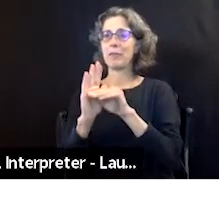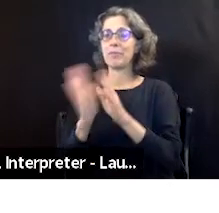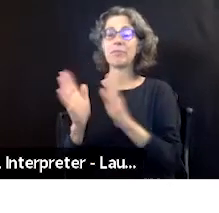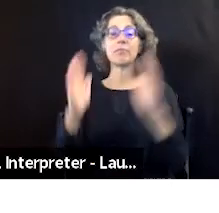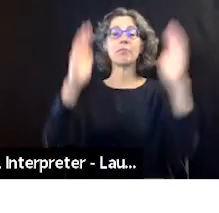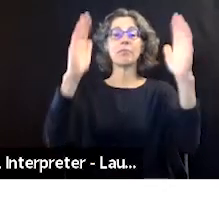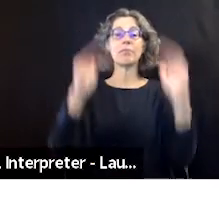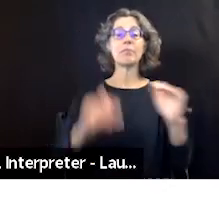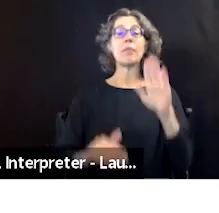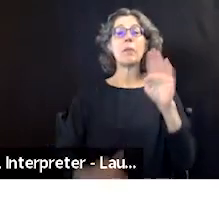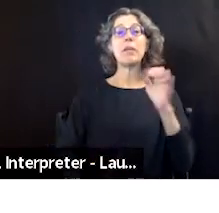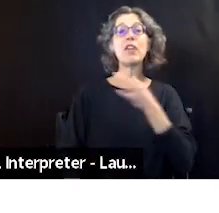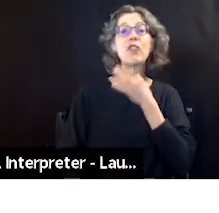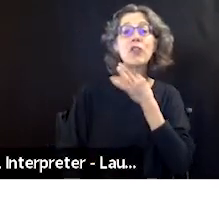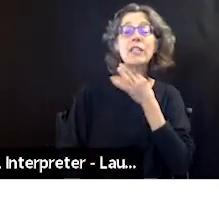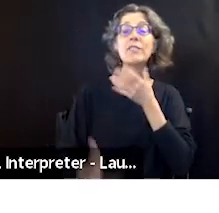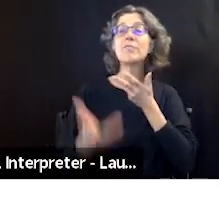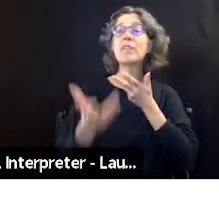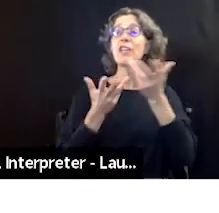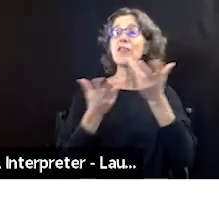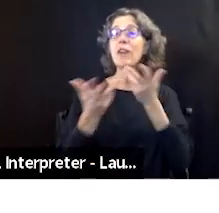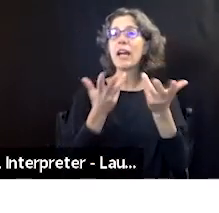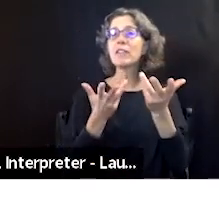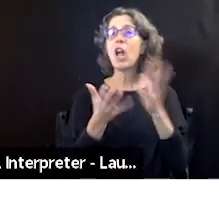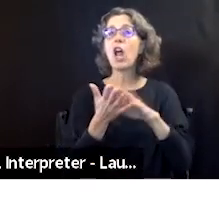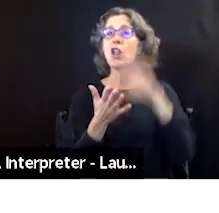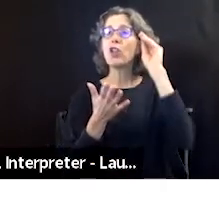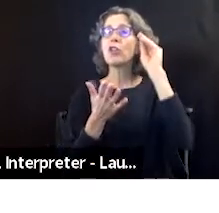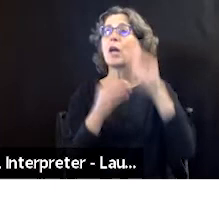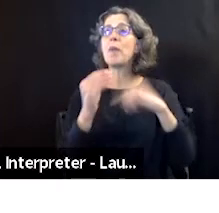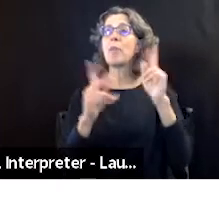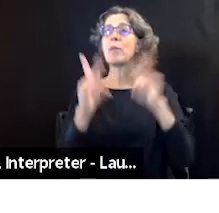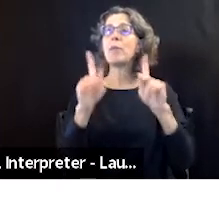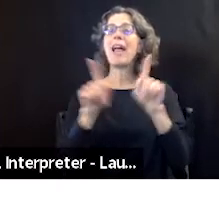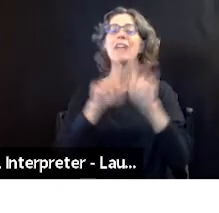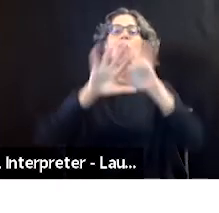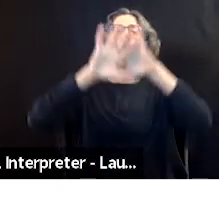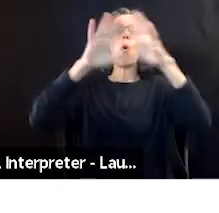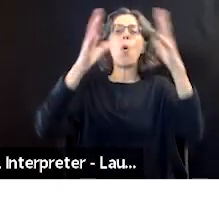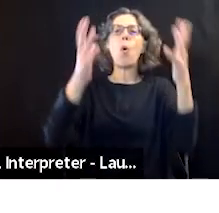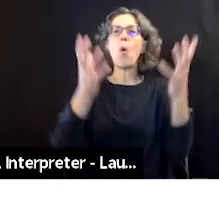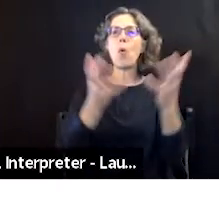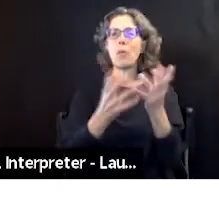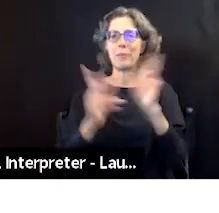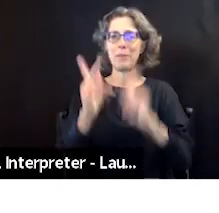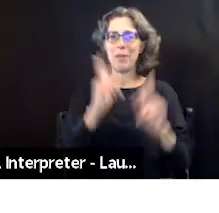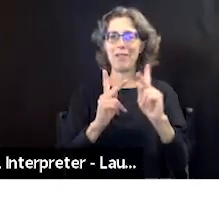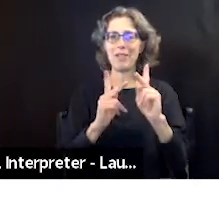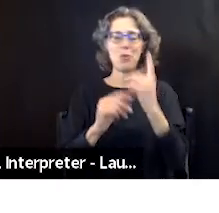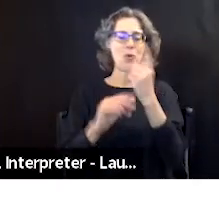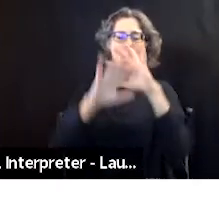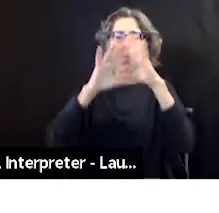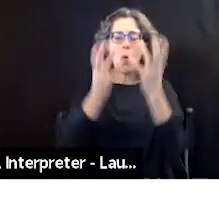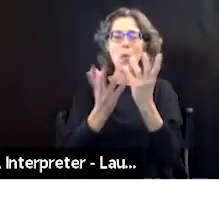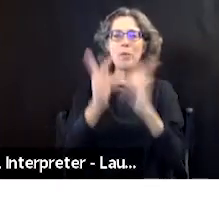curious, interact, and get to know more people as whole people with complex intersecting identities.